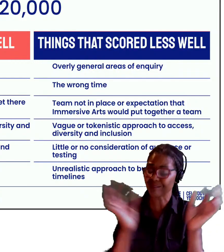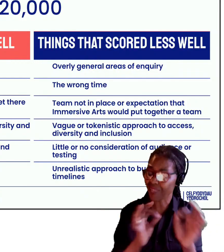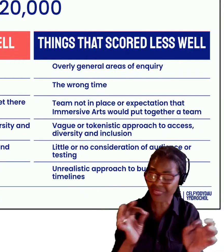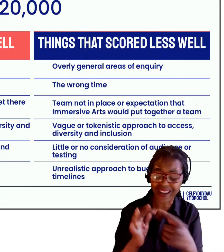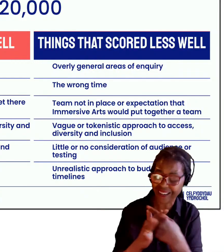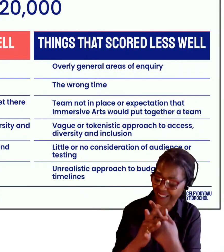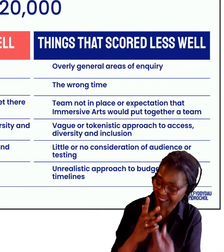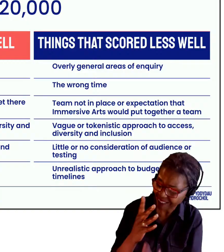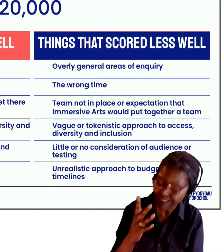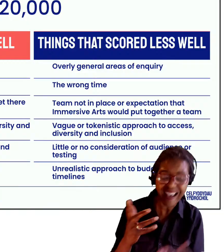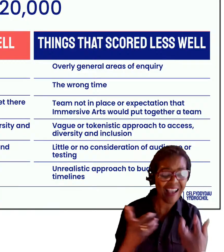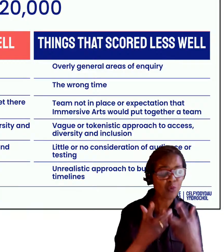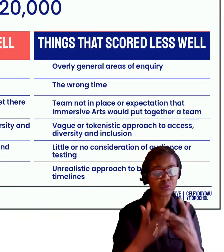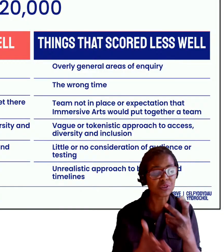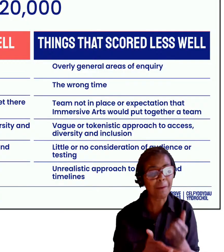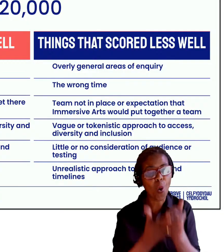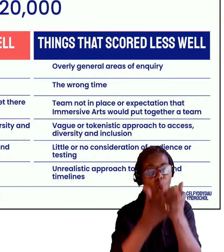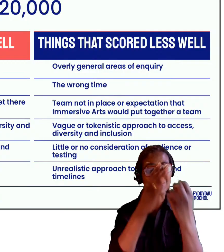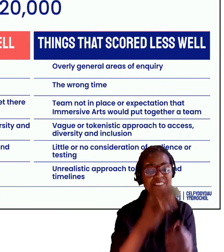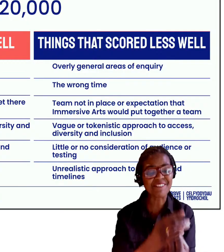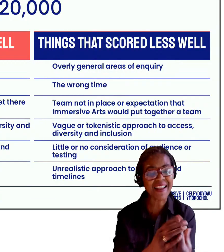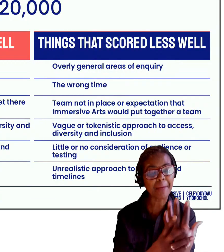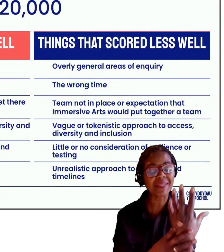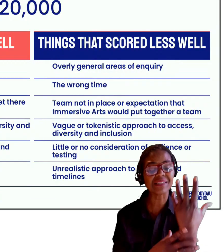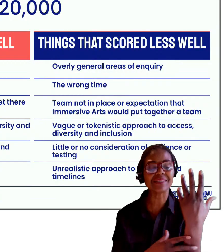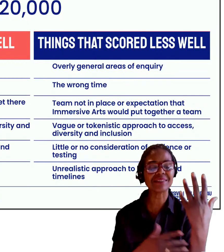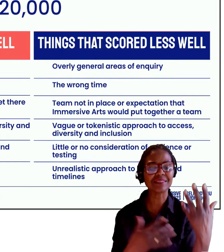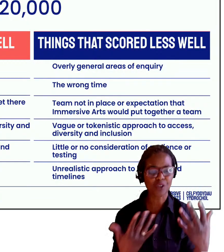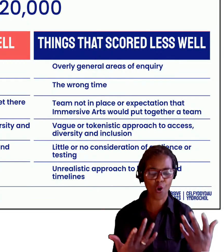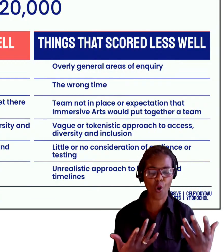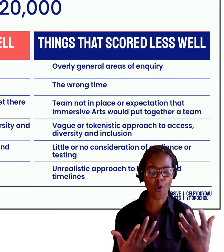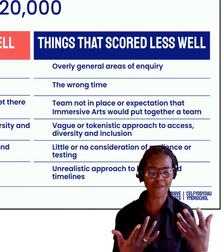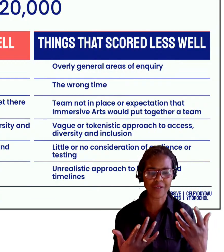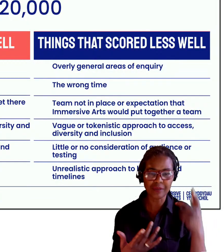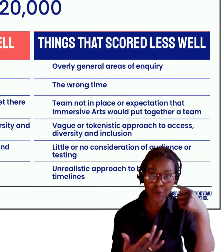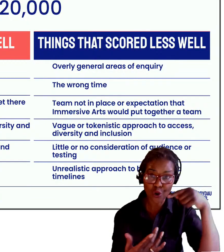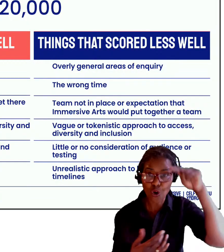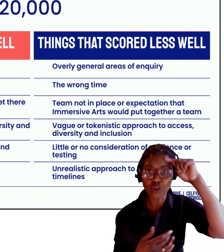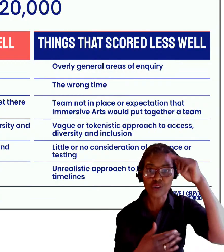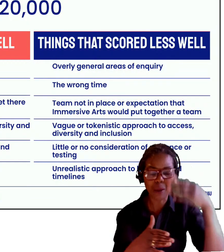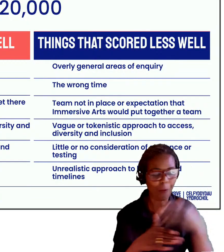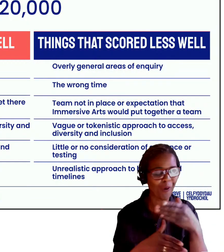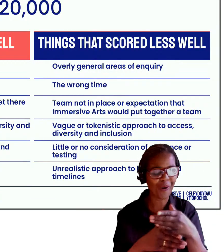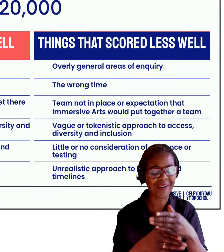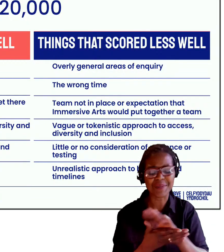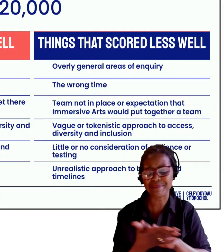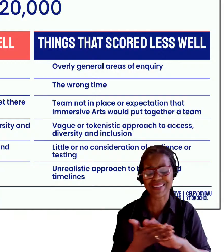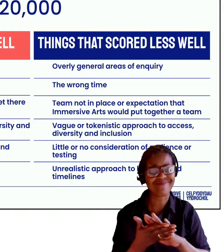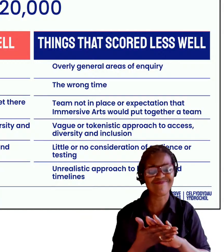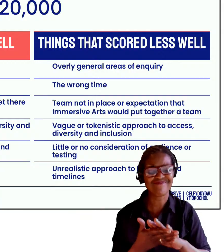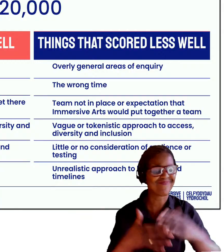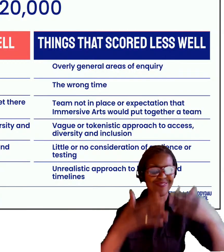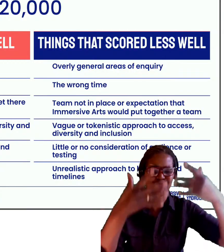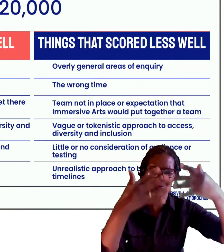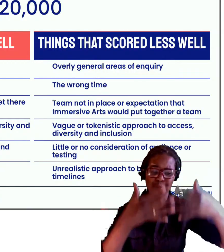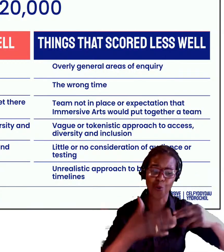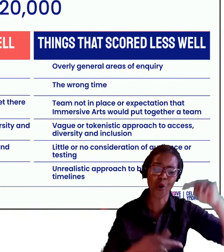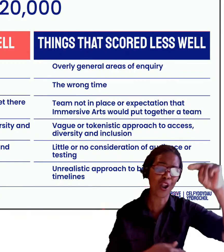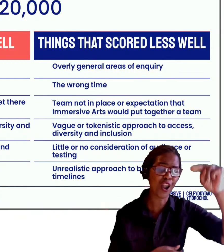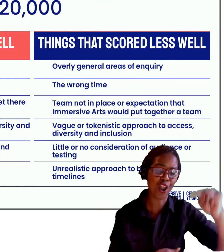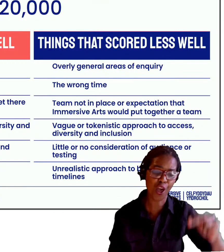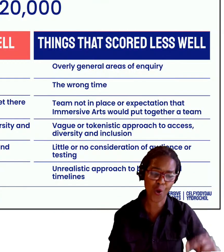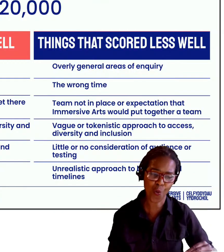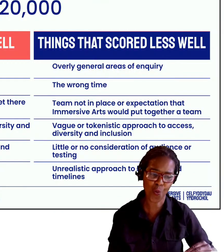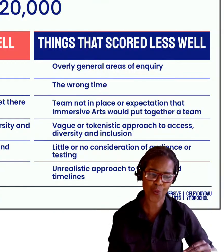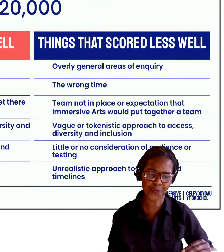or supporting the development of proof of concept work, then it didn't score well. And finally, we were looking for